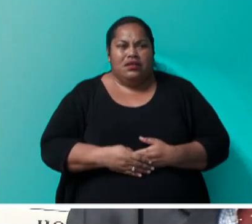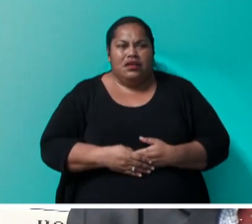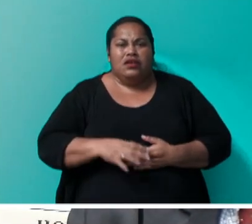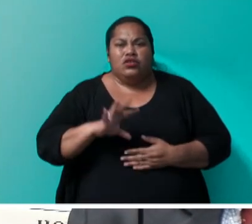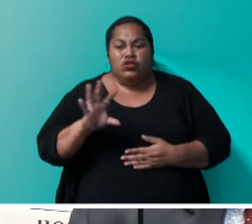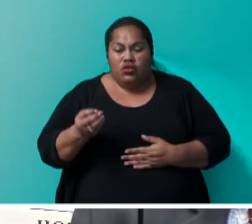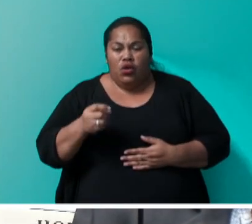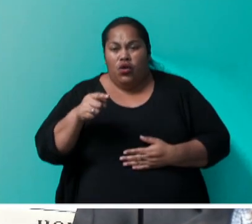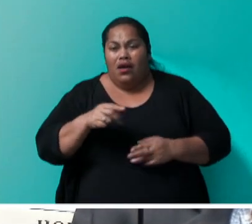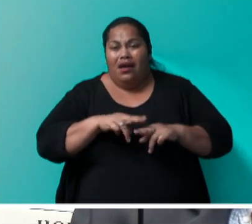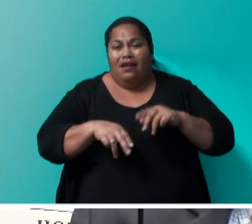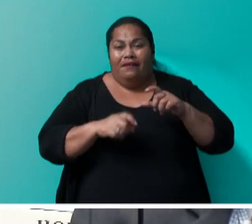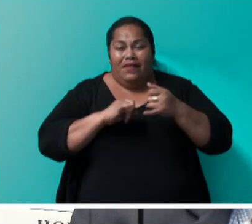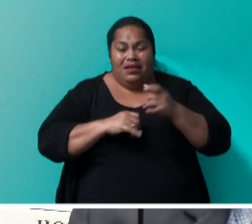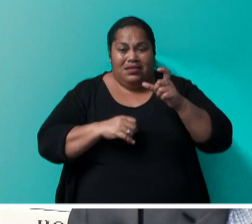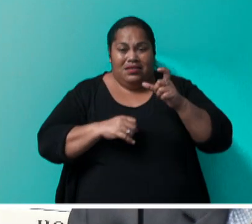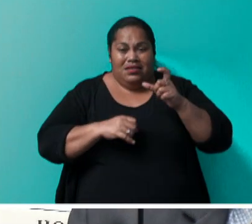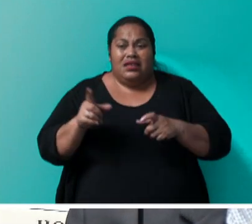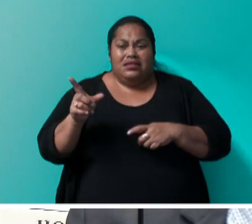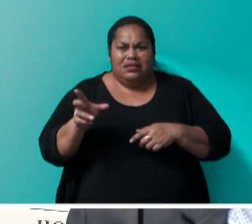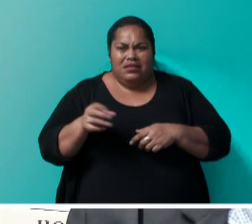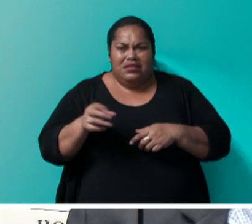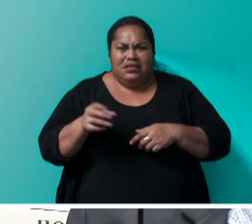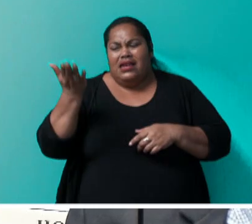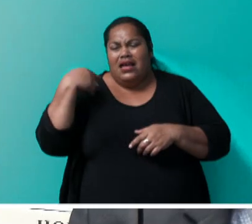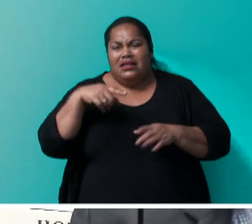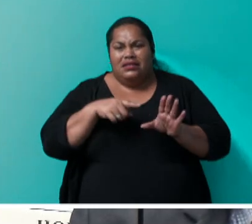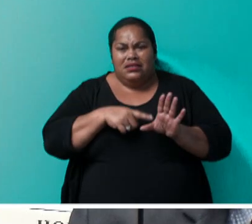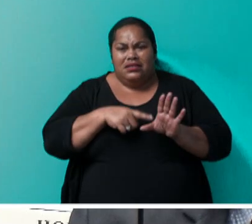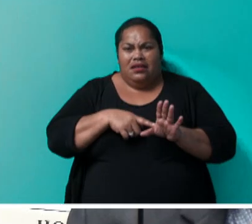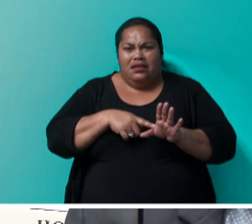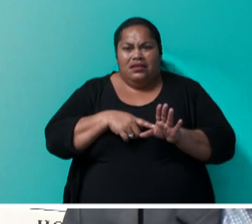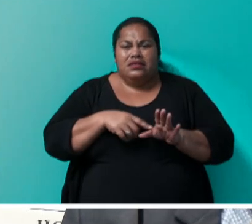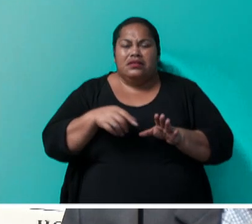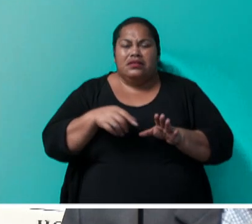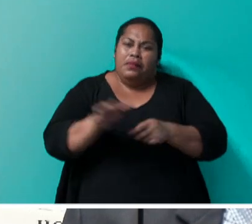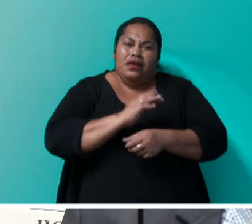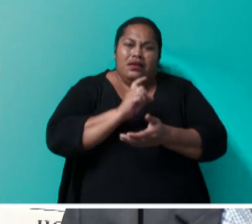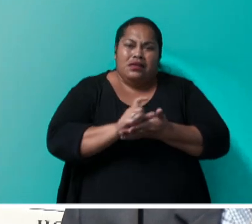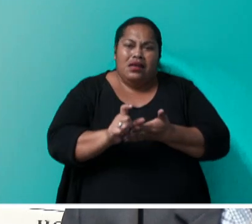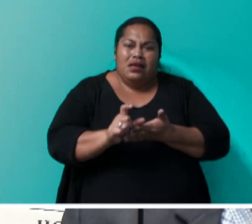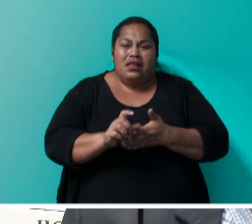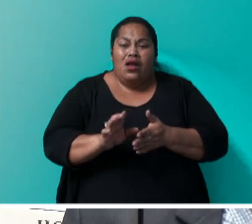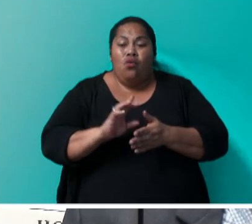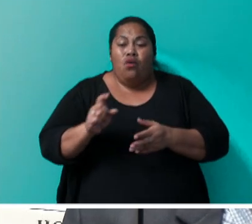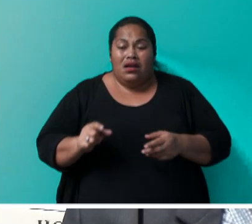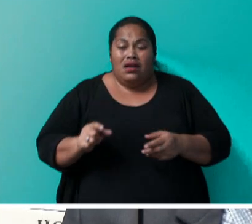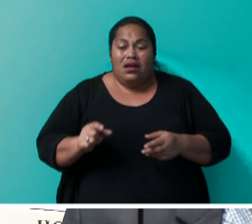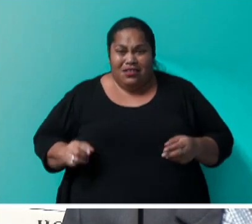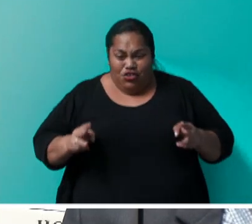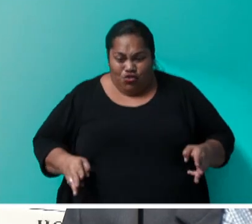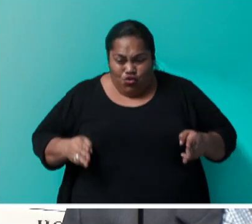undertaken last year, it was made abundantly clear that the current rail track design is not